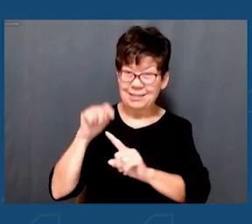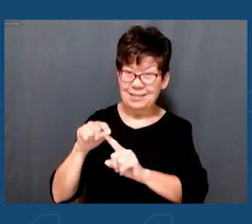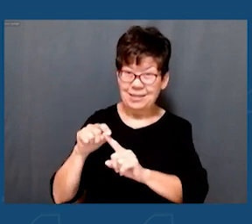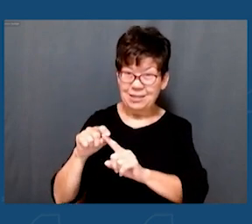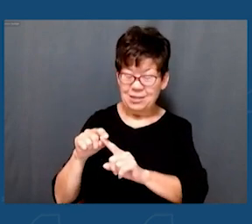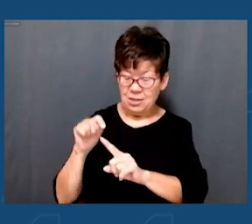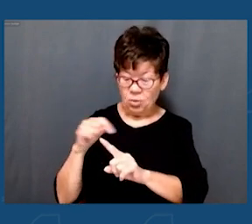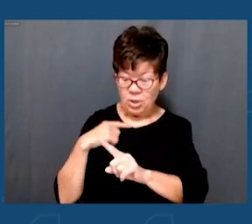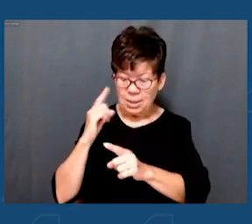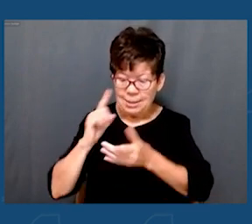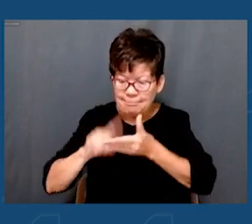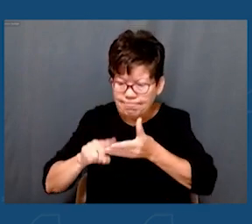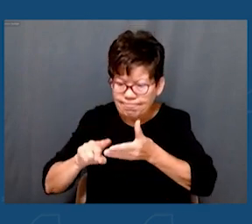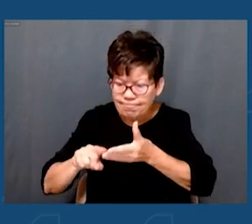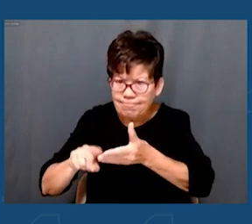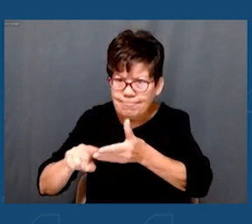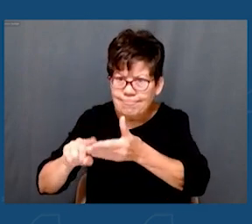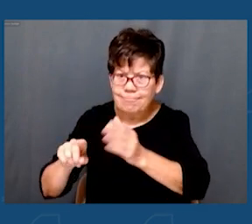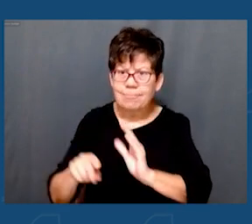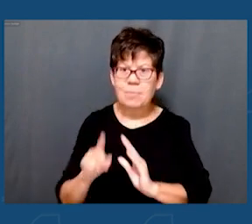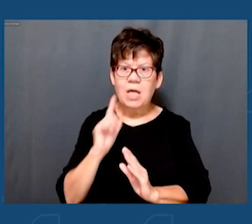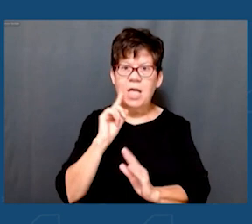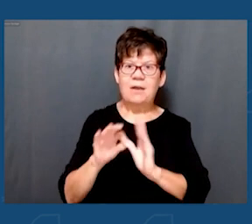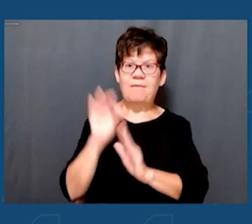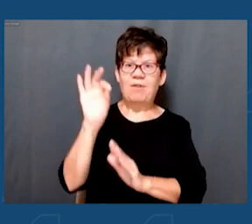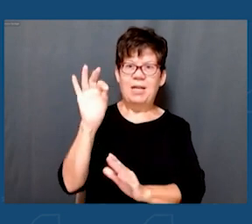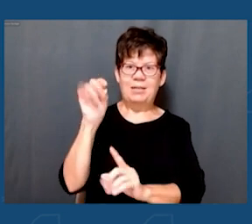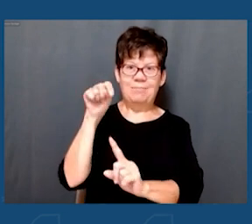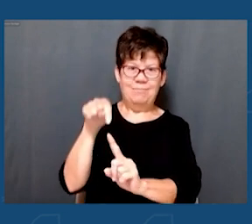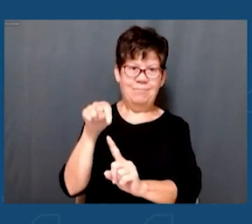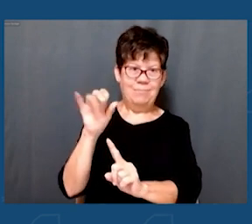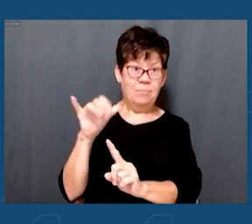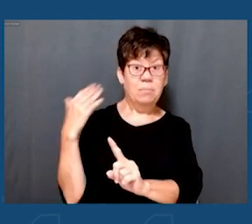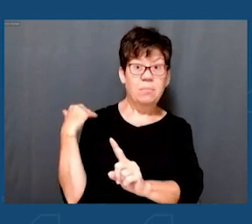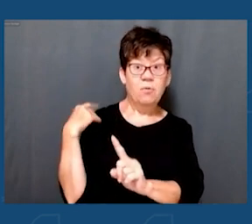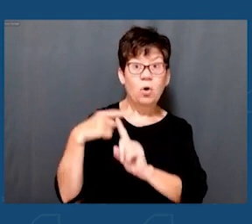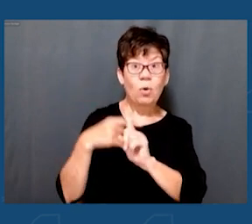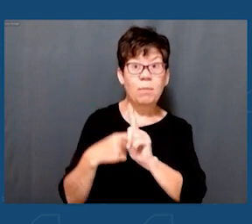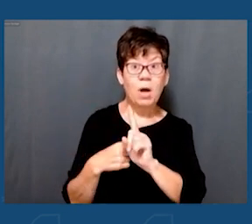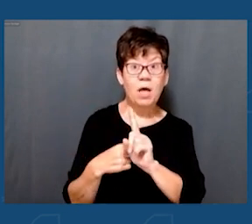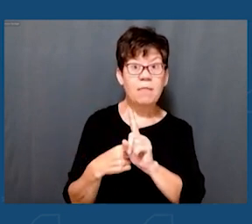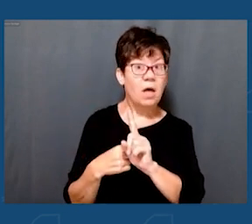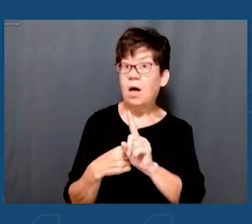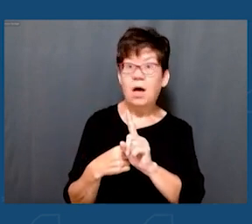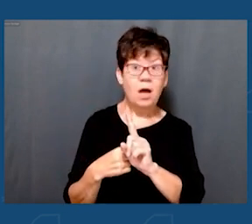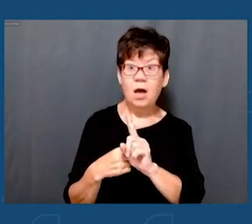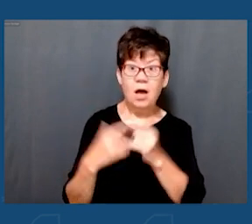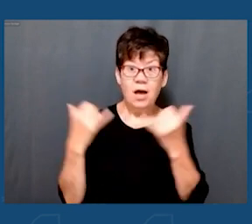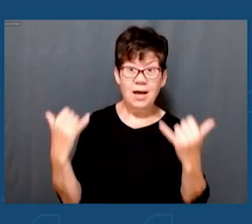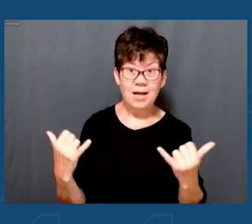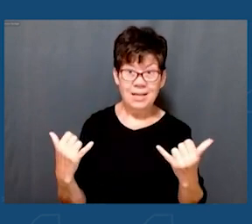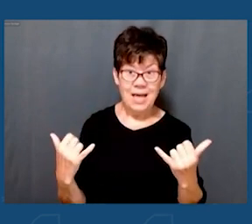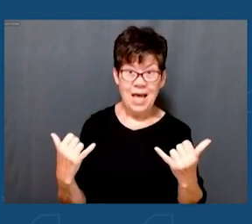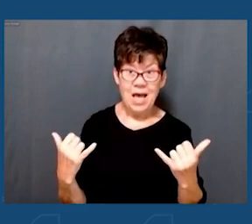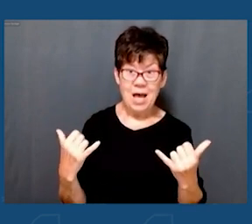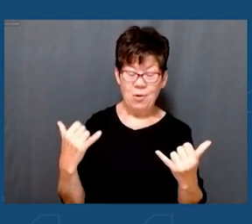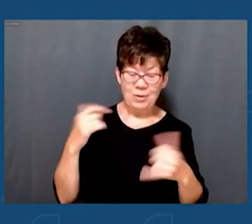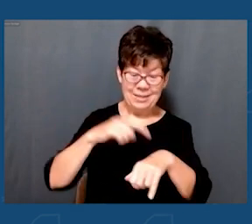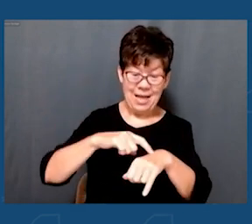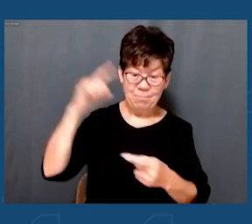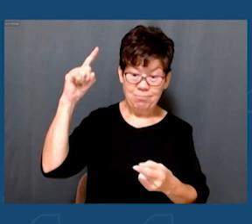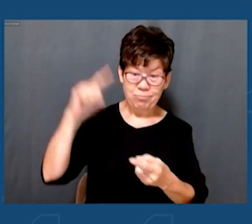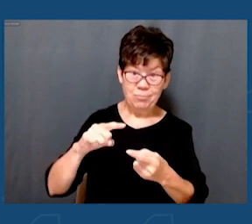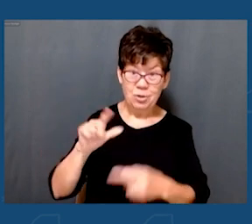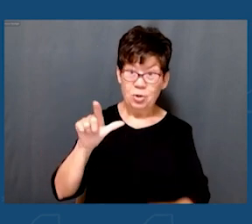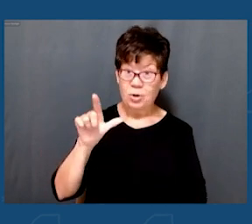than ever before. And what used to take a month to do now can be accomplished in 24 to 48 hours. And that's